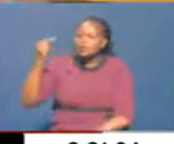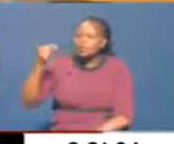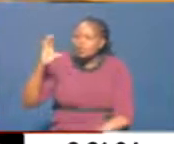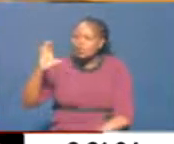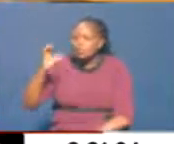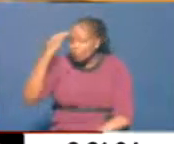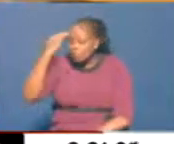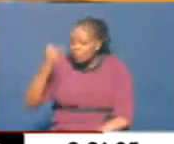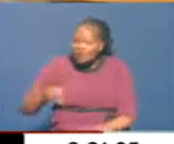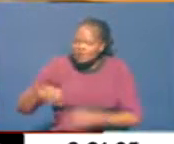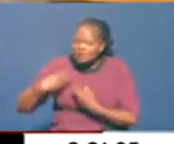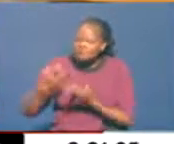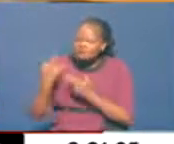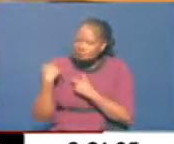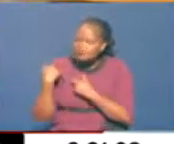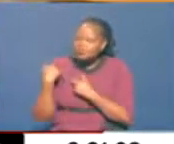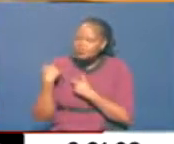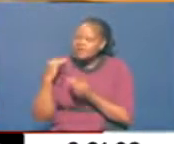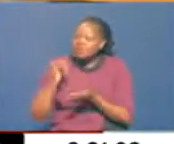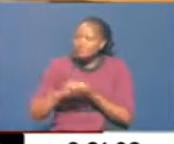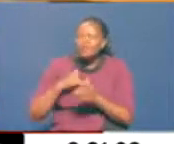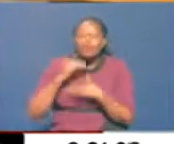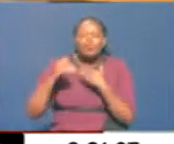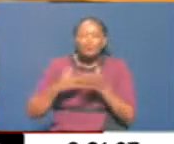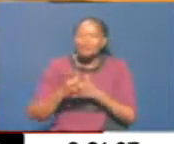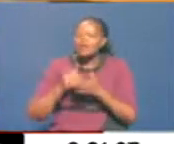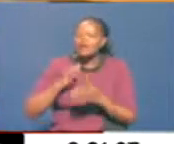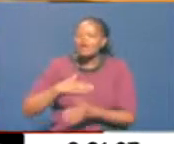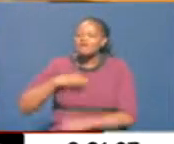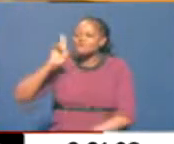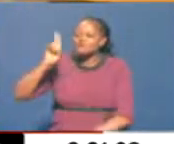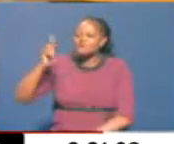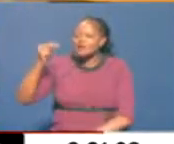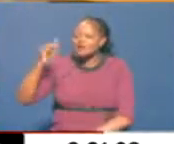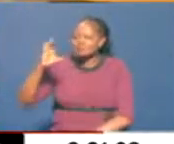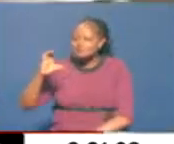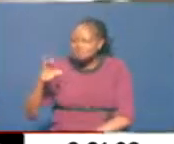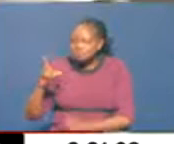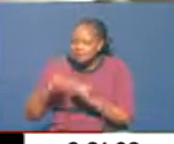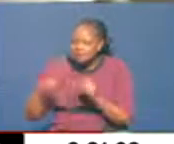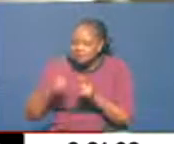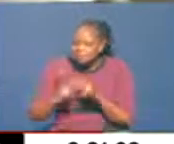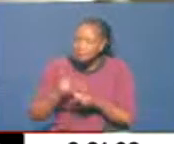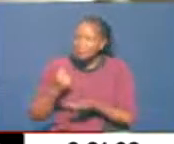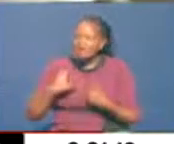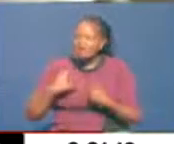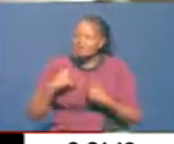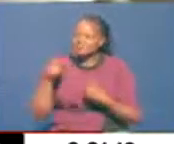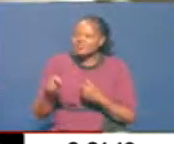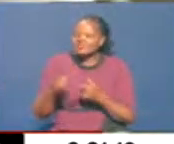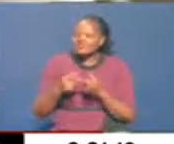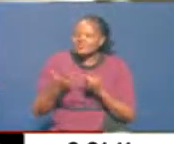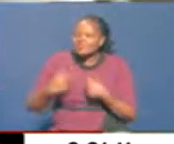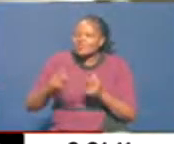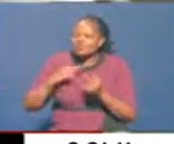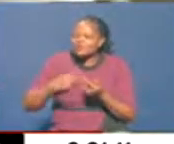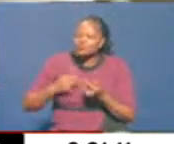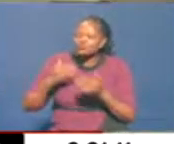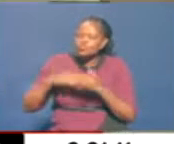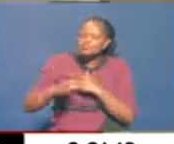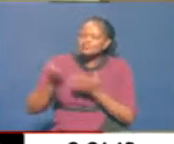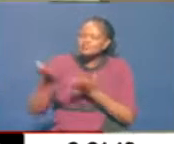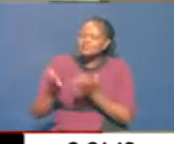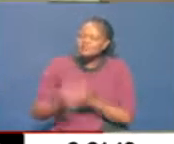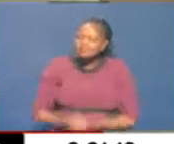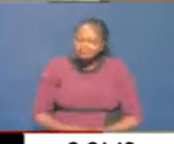we will all be able to have a UHC card or an NHIF card, and we will work with that card, and the card will allow us to access services. And